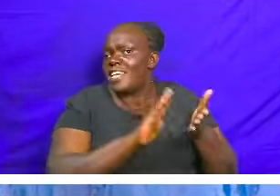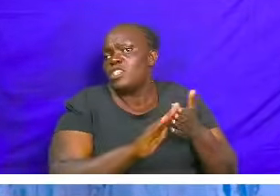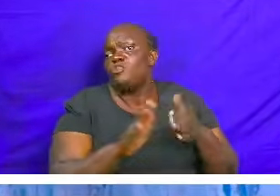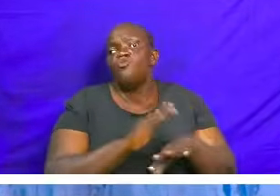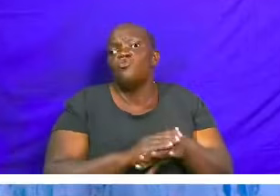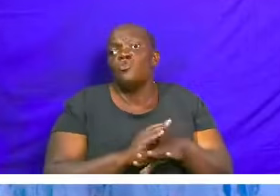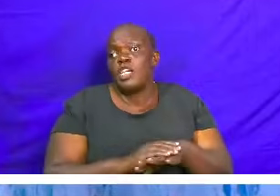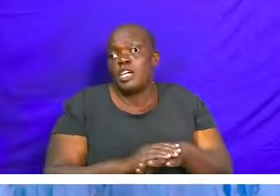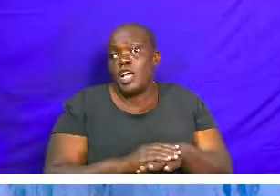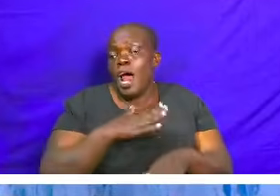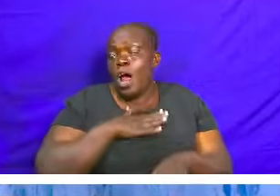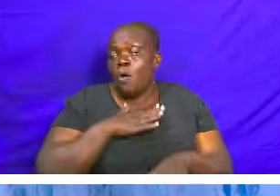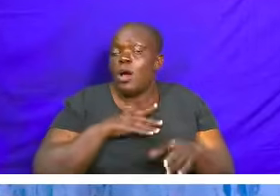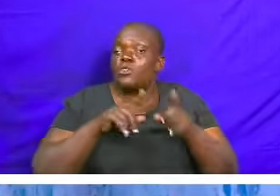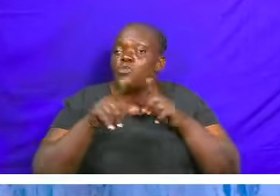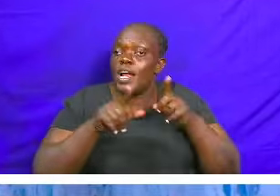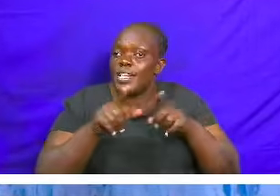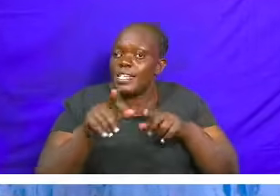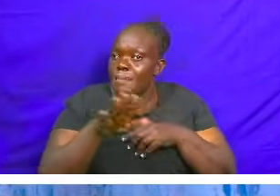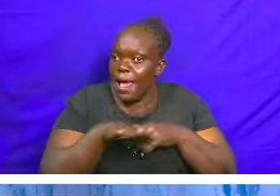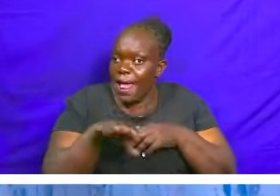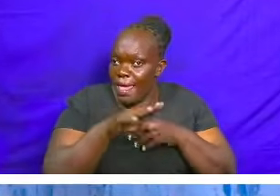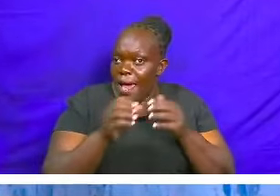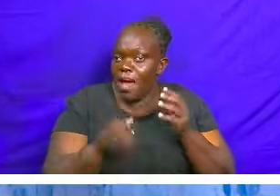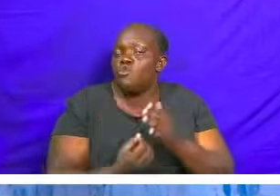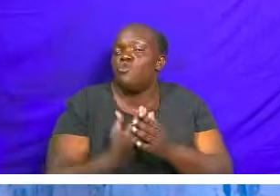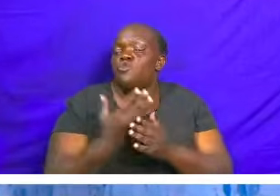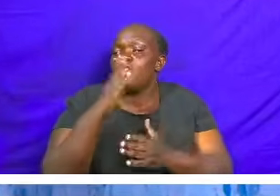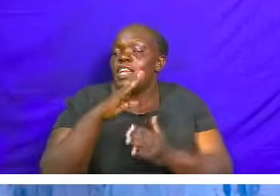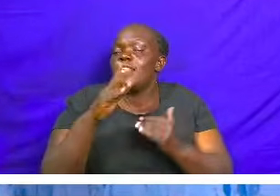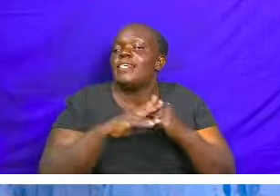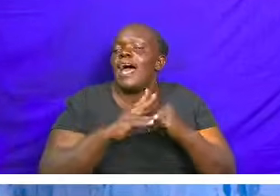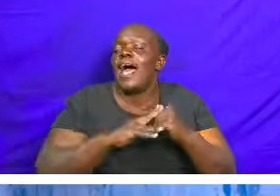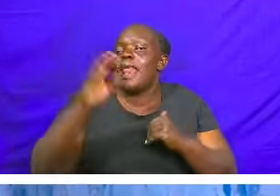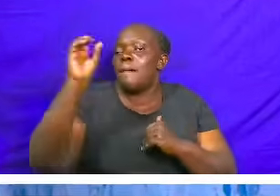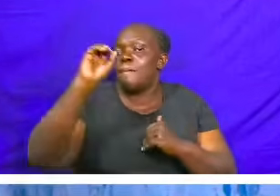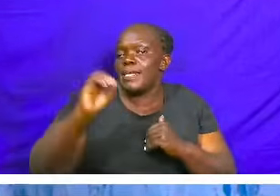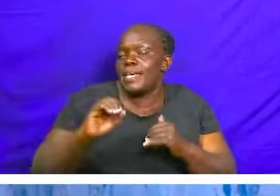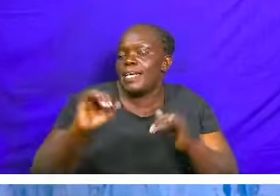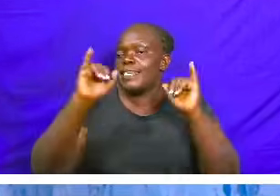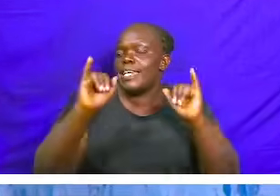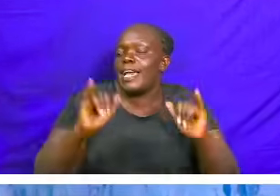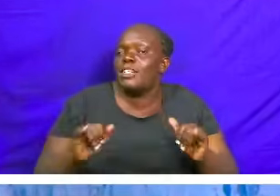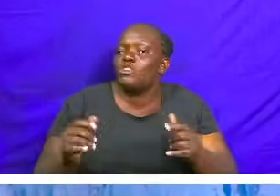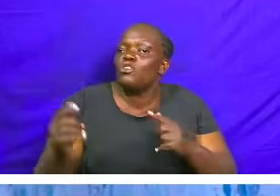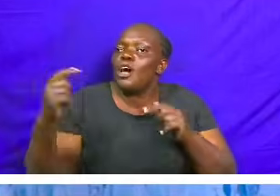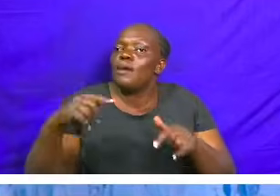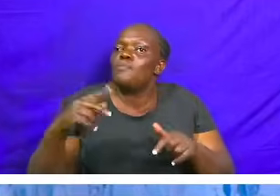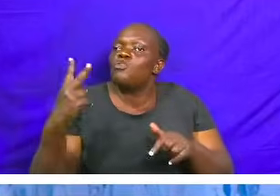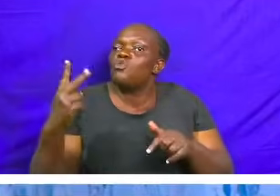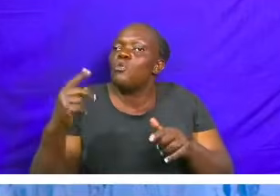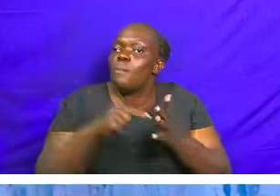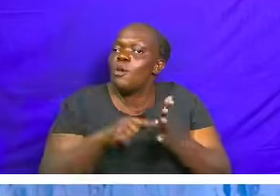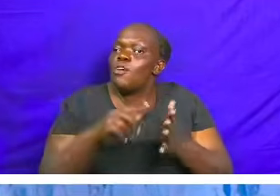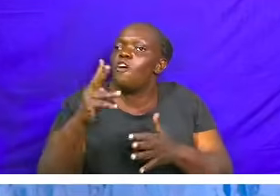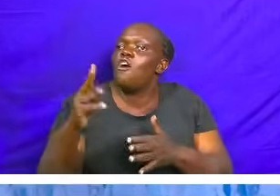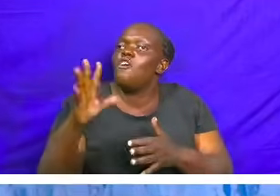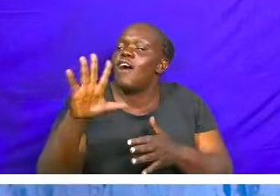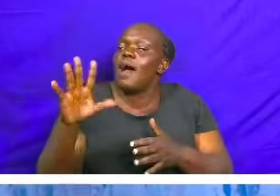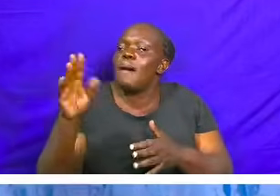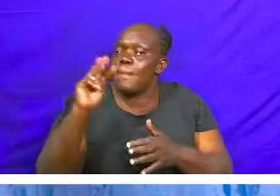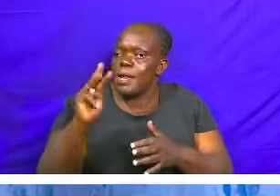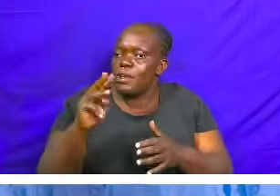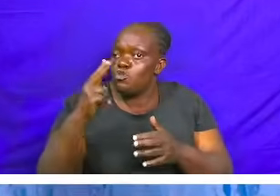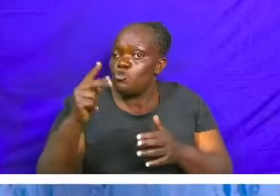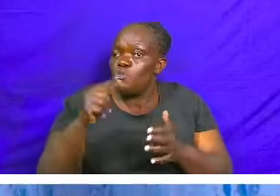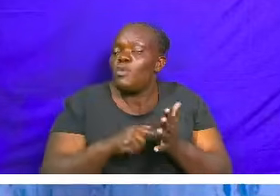see that our tourism sector has actually grown by 9%, international arrivals from 2.45 million to 2.7